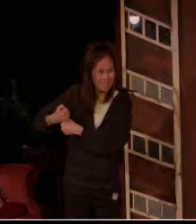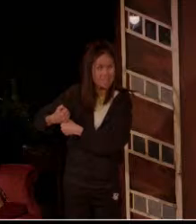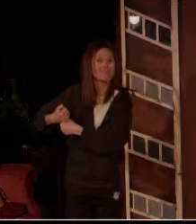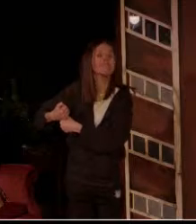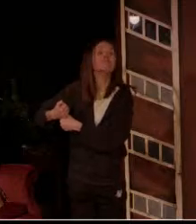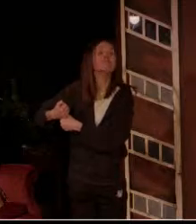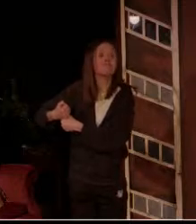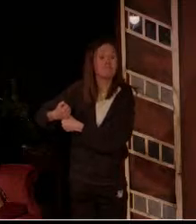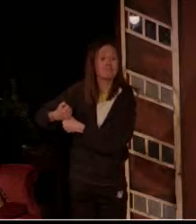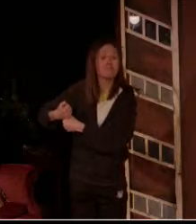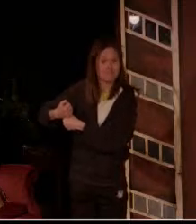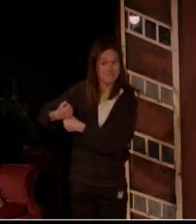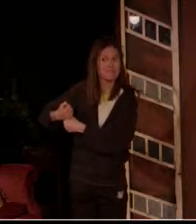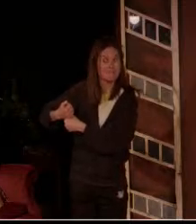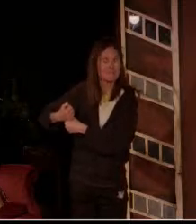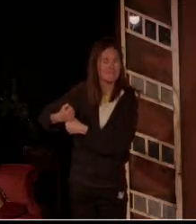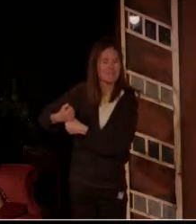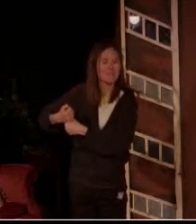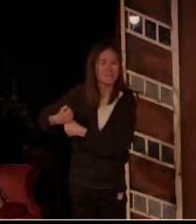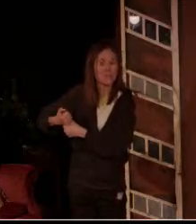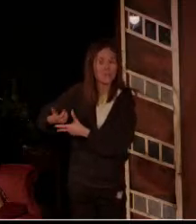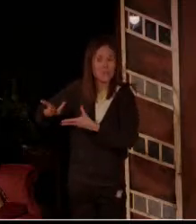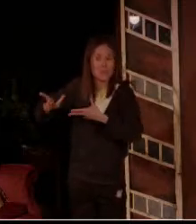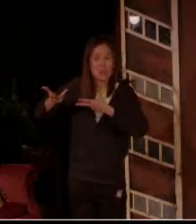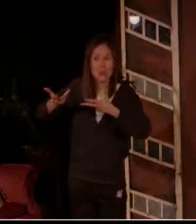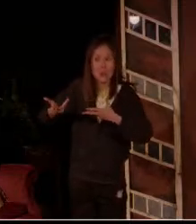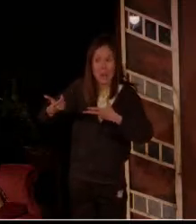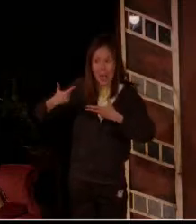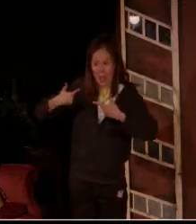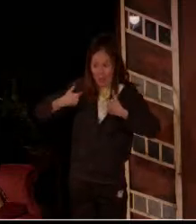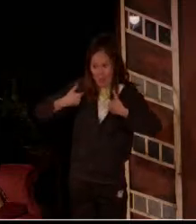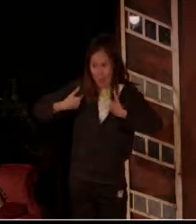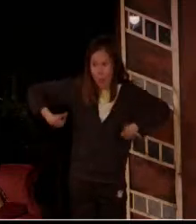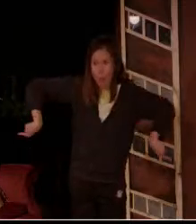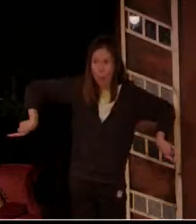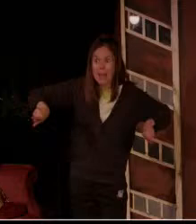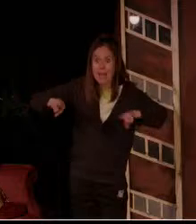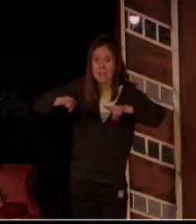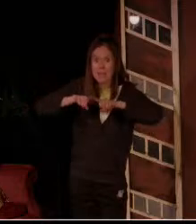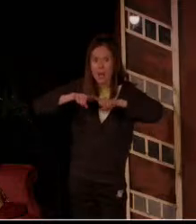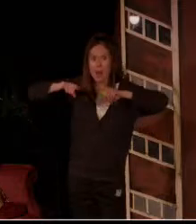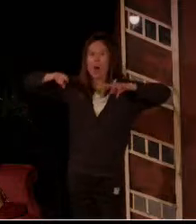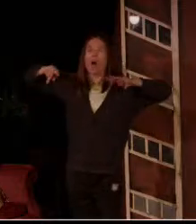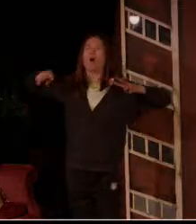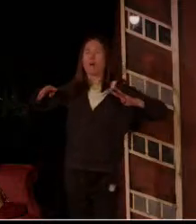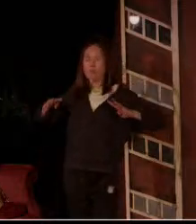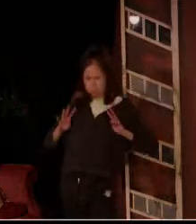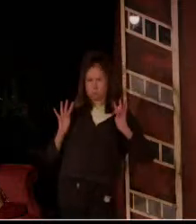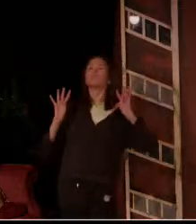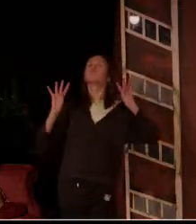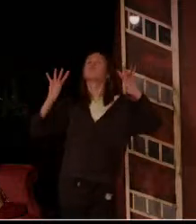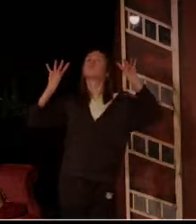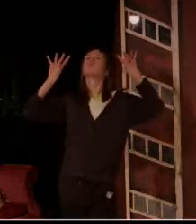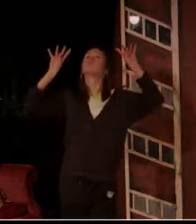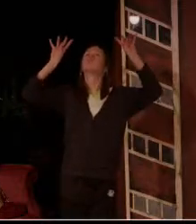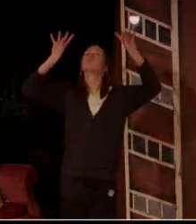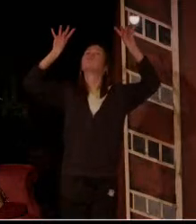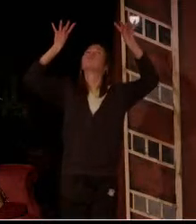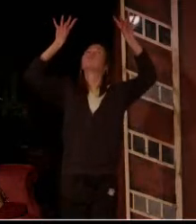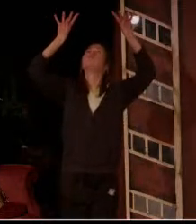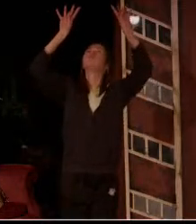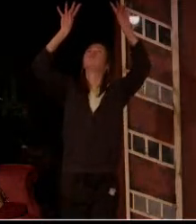If you'll not look askance, I'll turn my glass, and the years I will advance as if you had slept